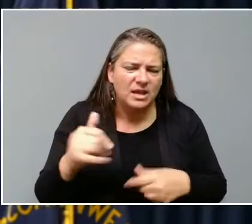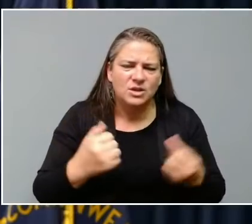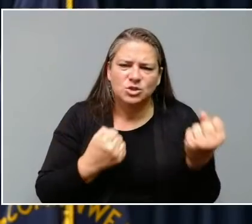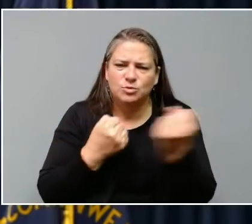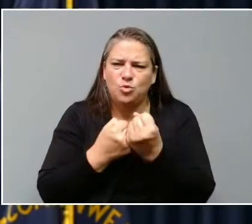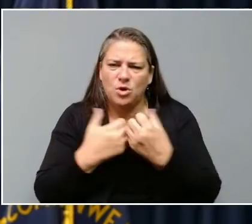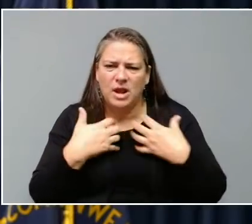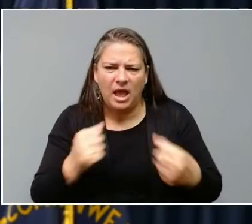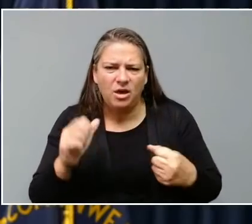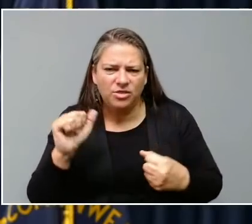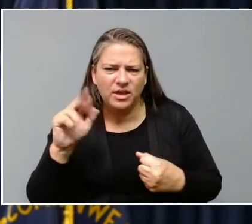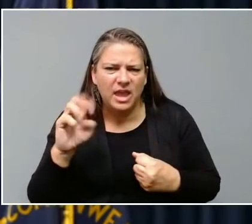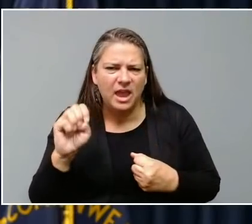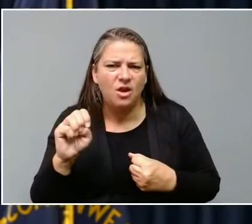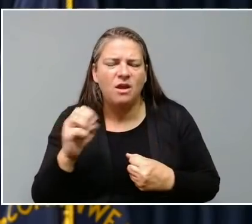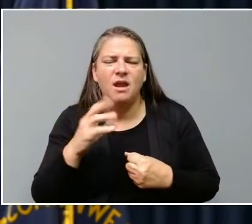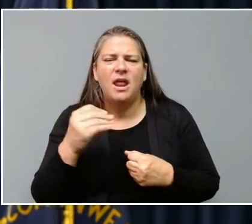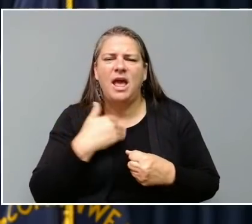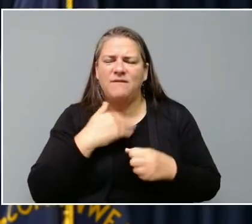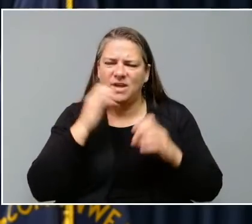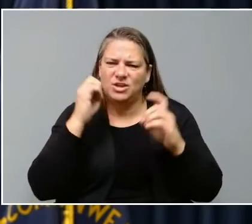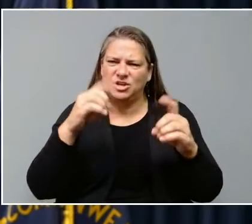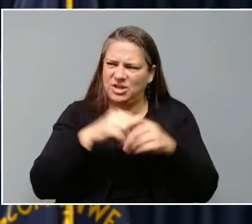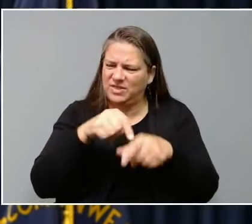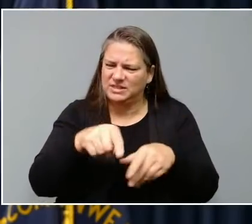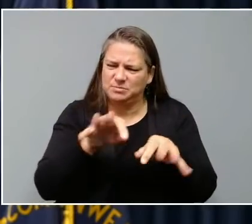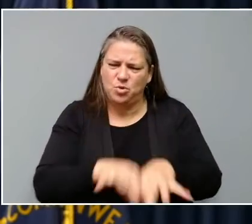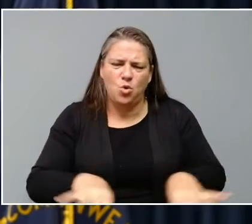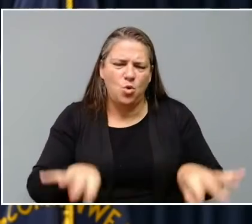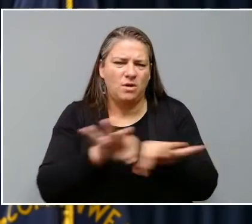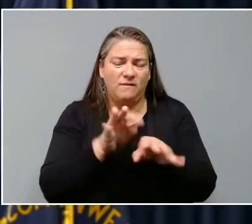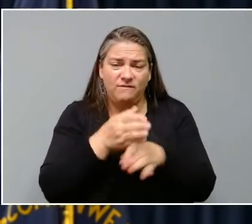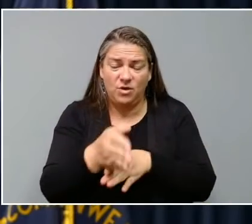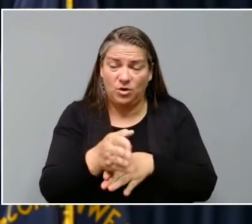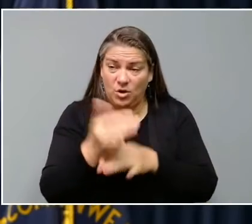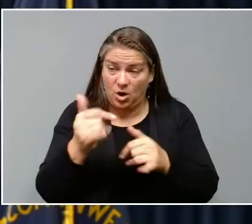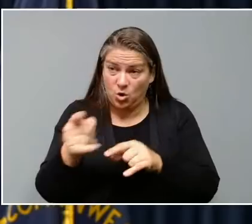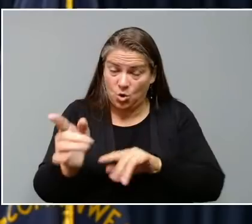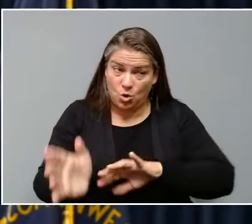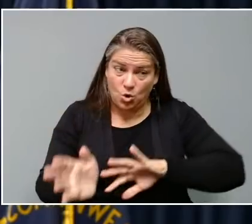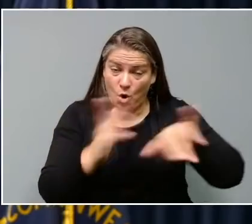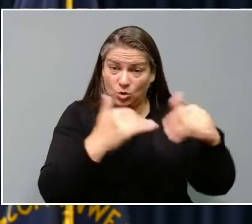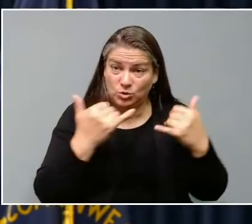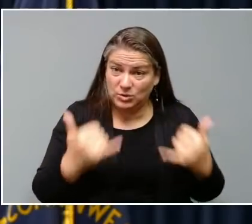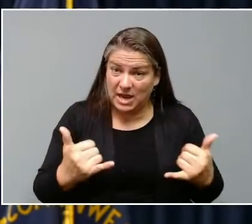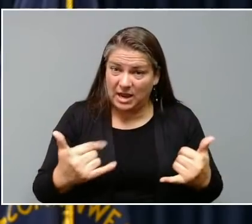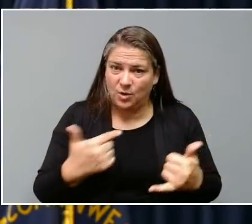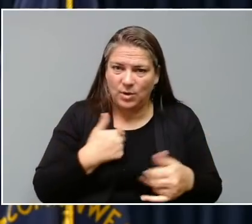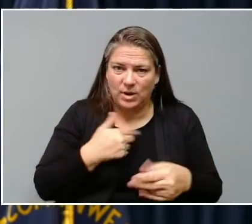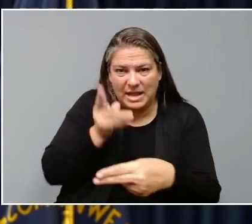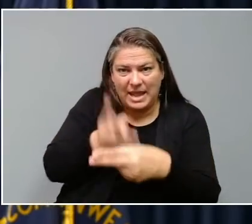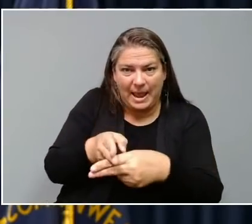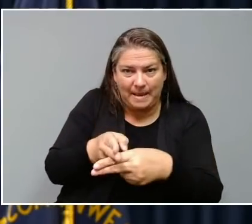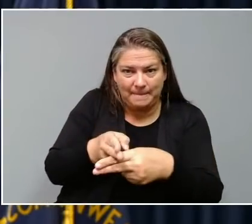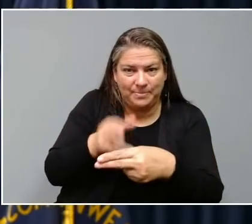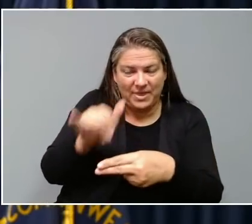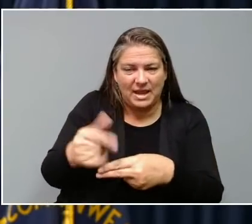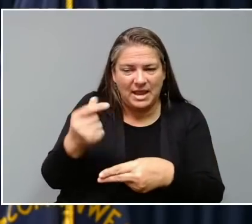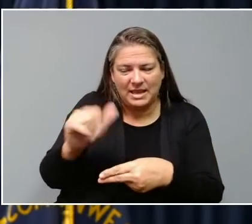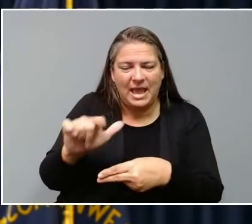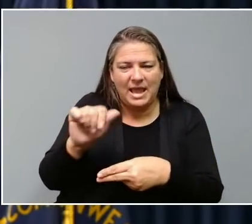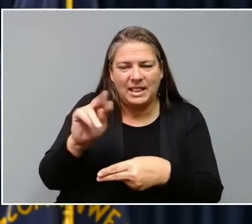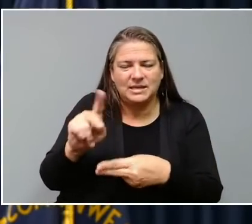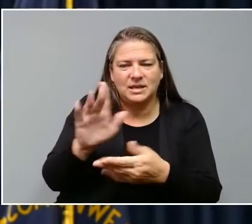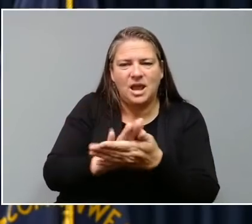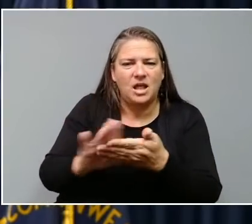furthering education in such a critical field. So for that, as you head up today, we are naming Galen College of Nursing this week's Team